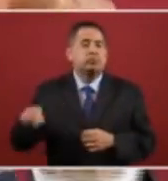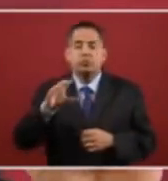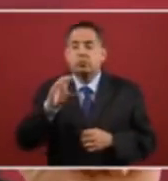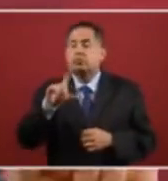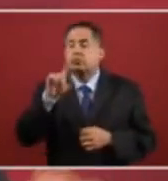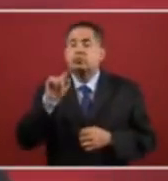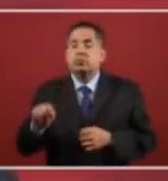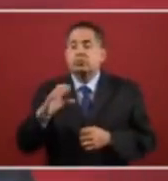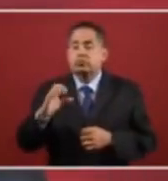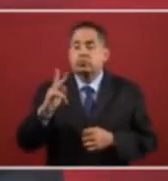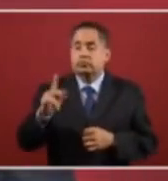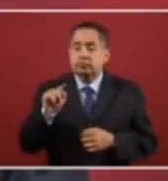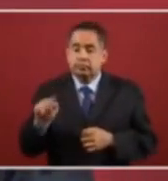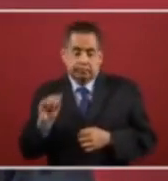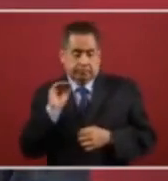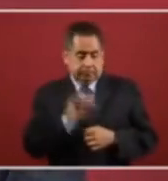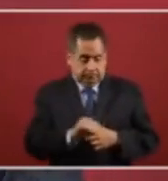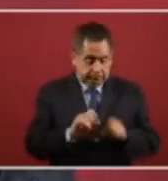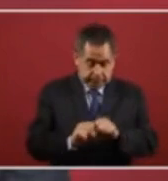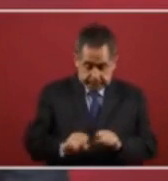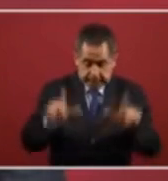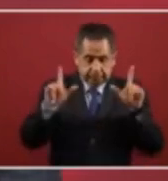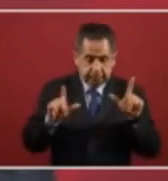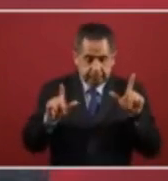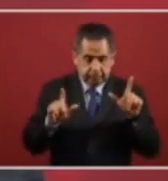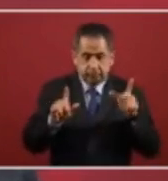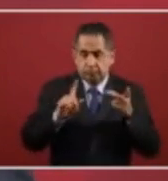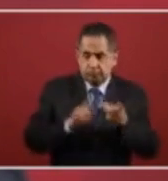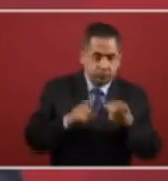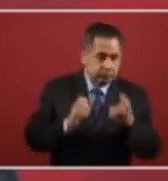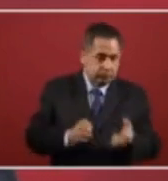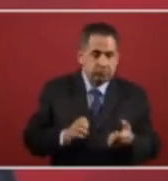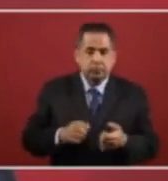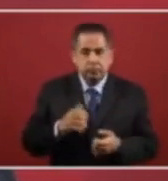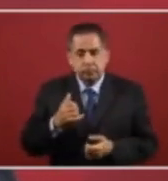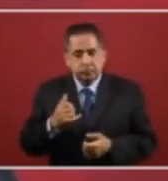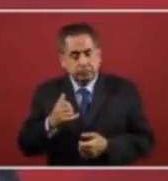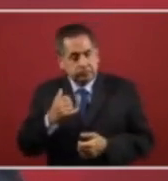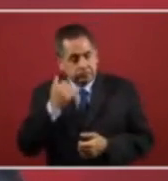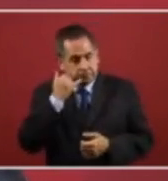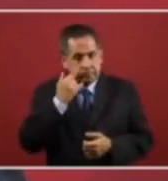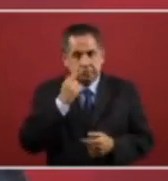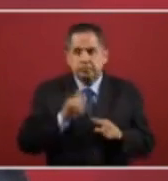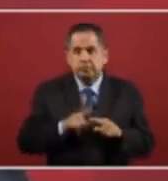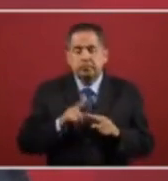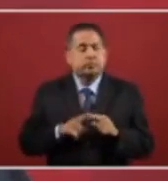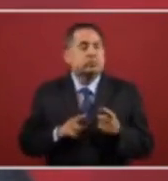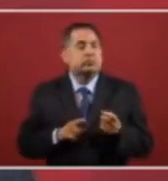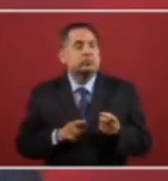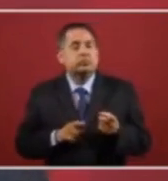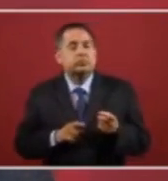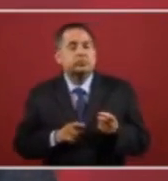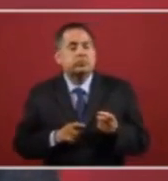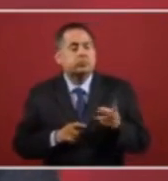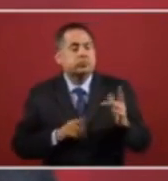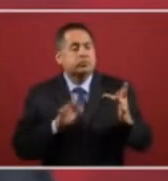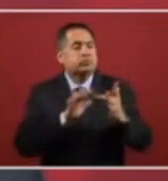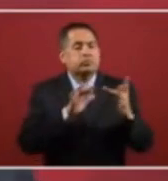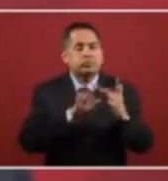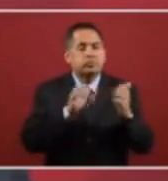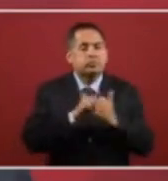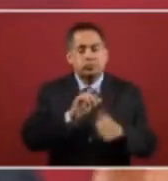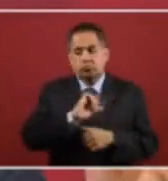atlas, you could put your zip code in. It'll give you the phone number of who to